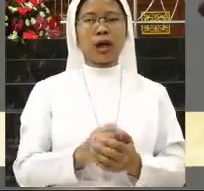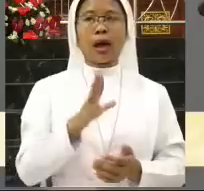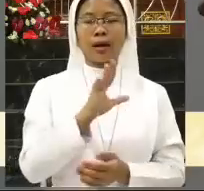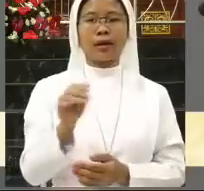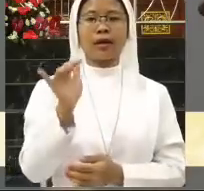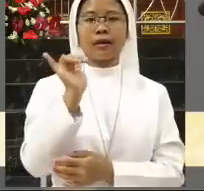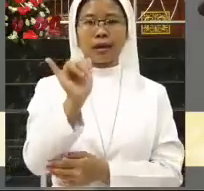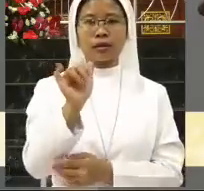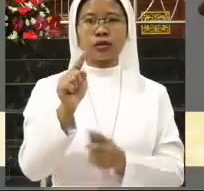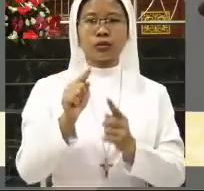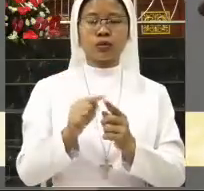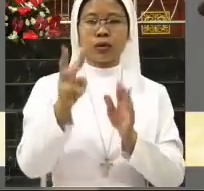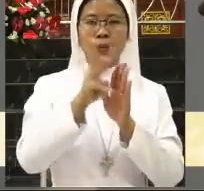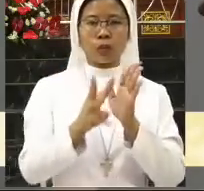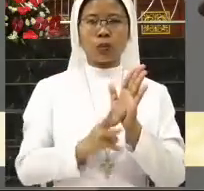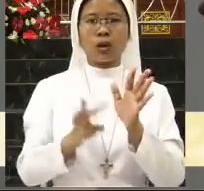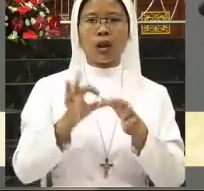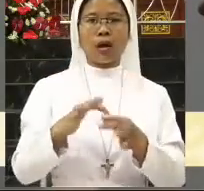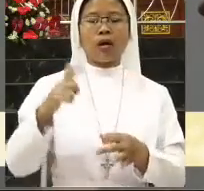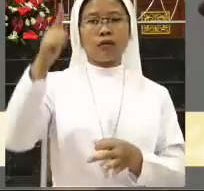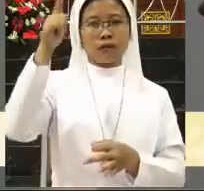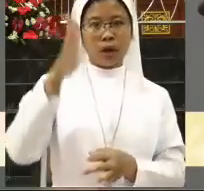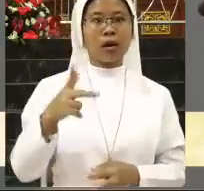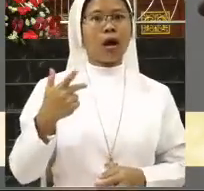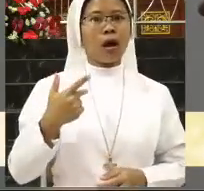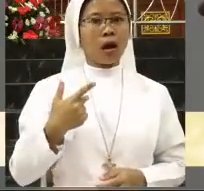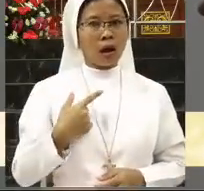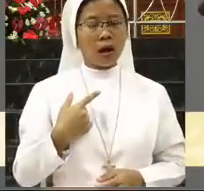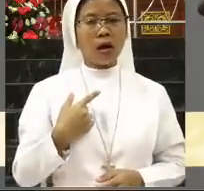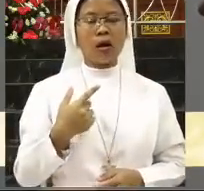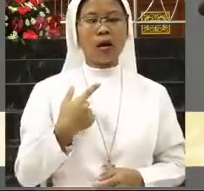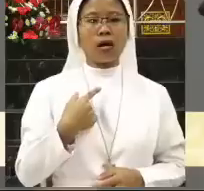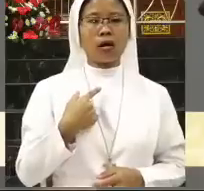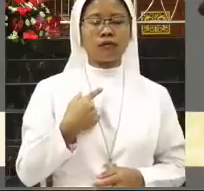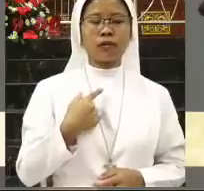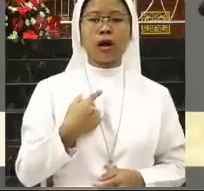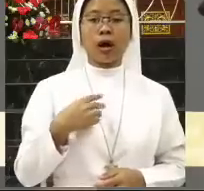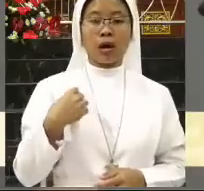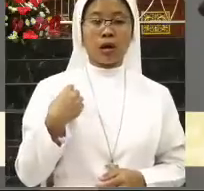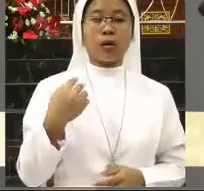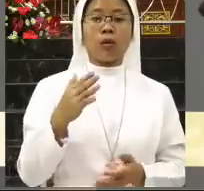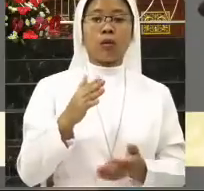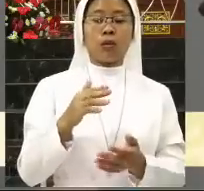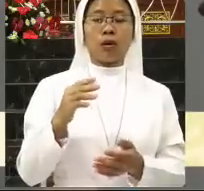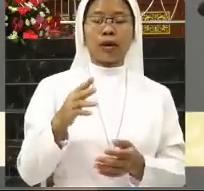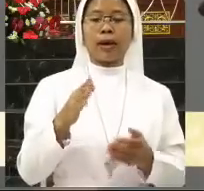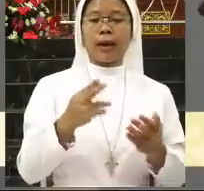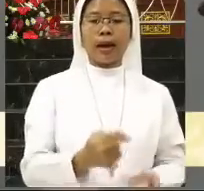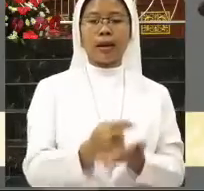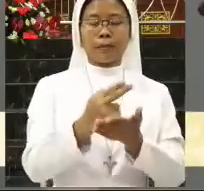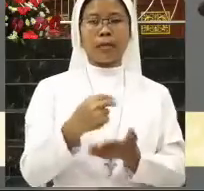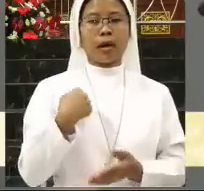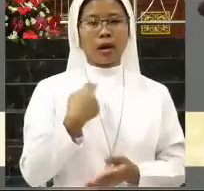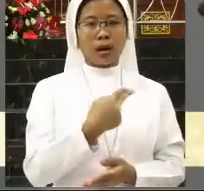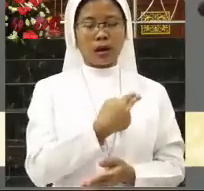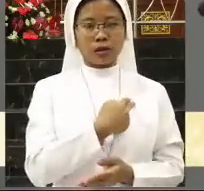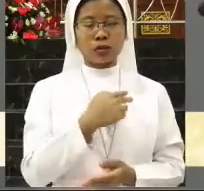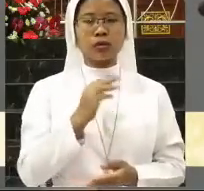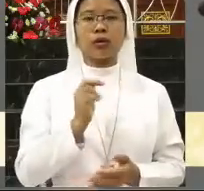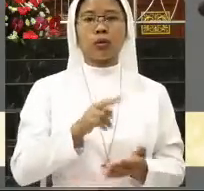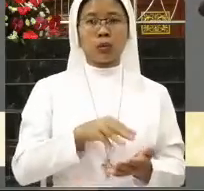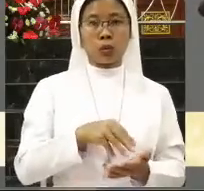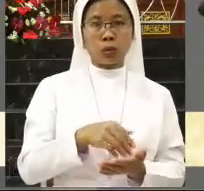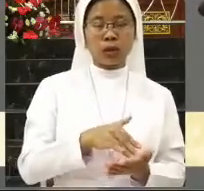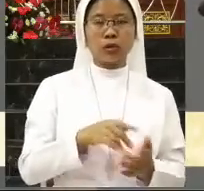the will of God, paves way for our perfection and salvation. And so we